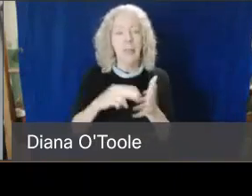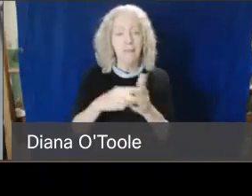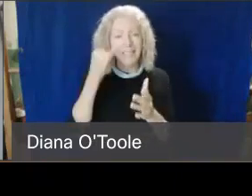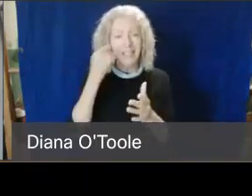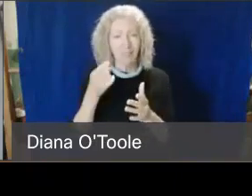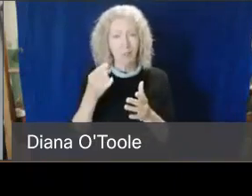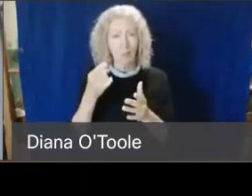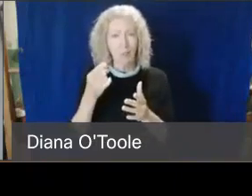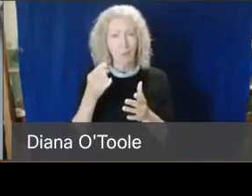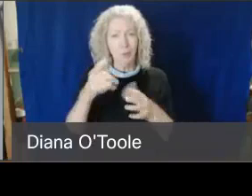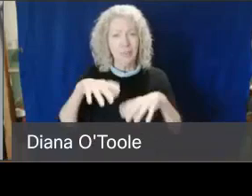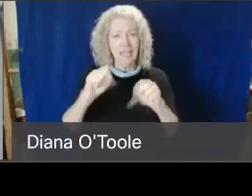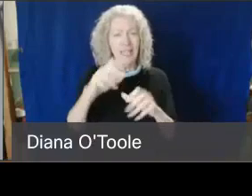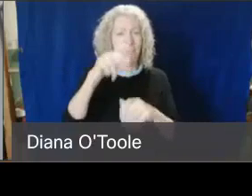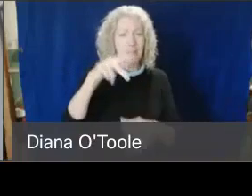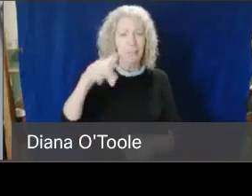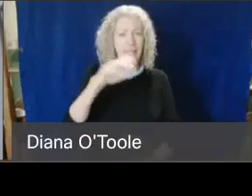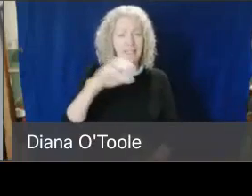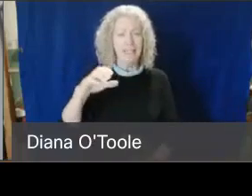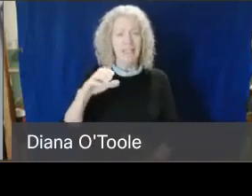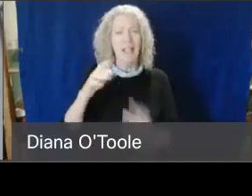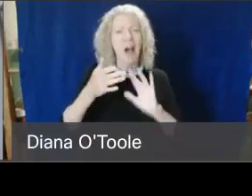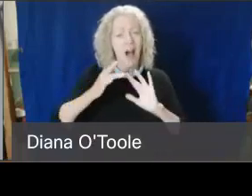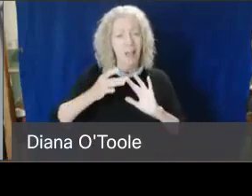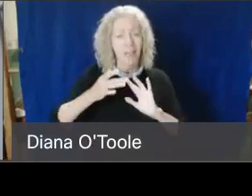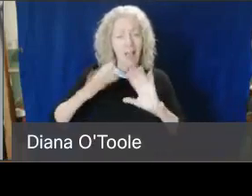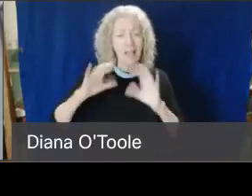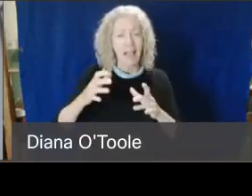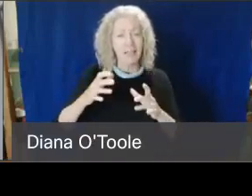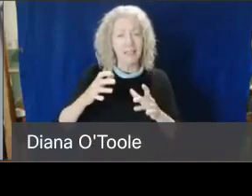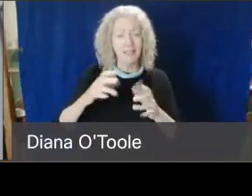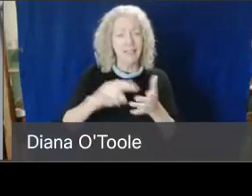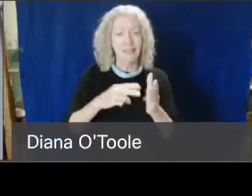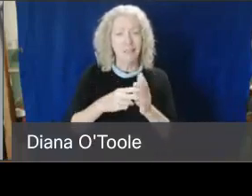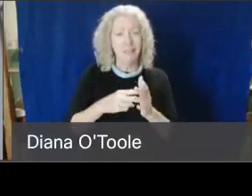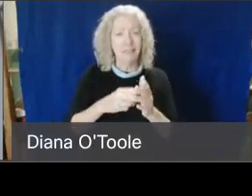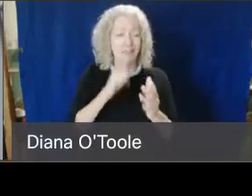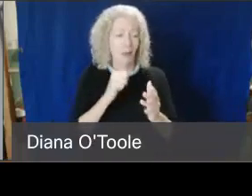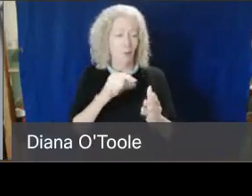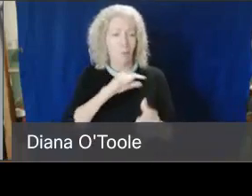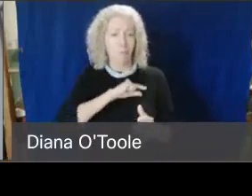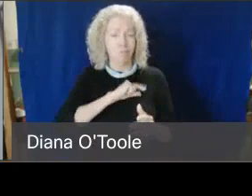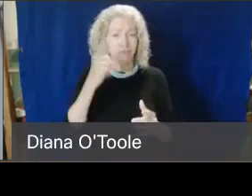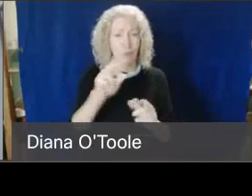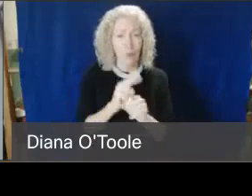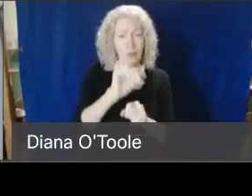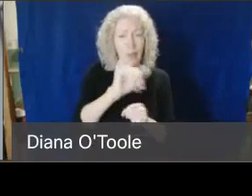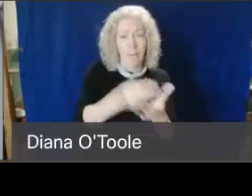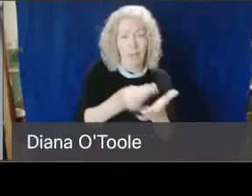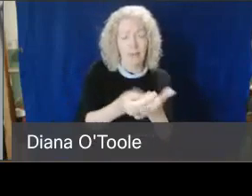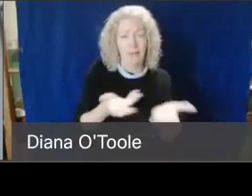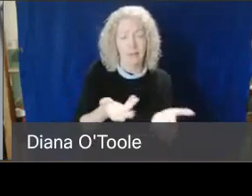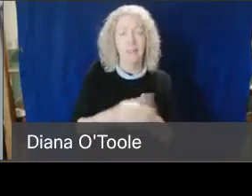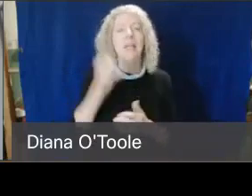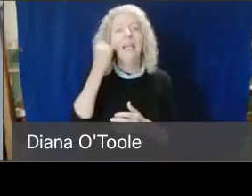classes spring semester, you were ineligible to receive these funds. If you had already dropped your classes because